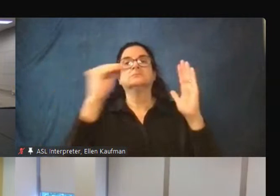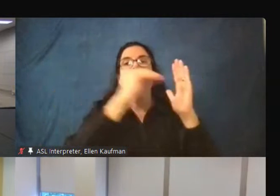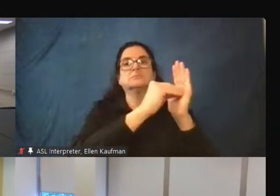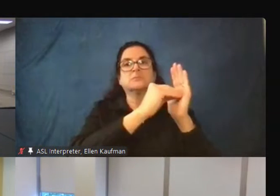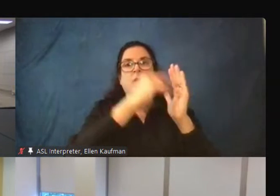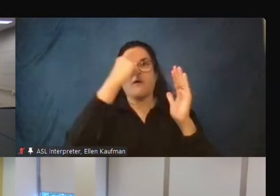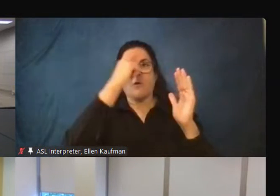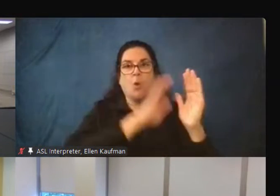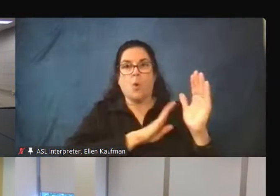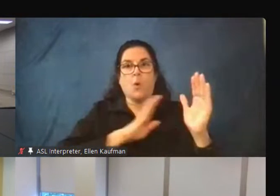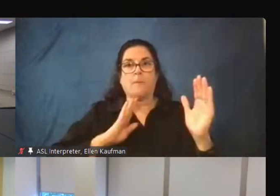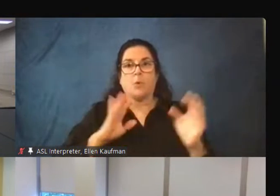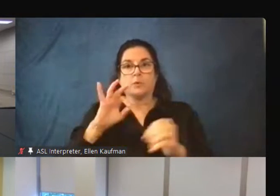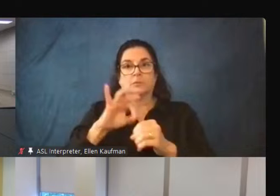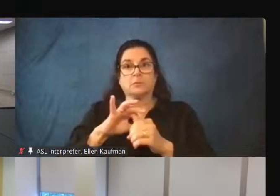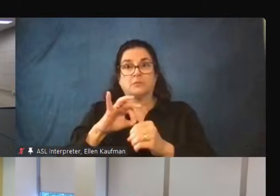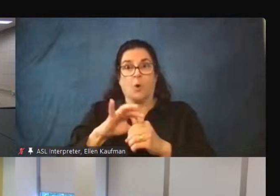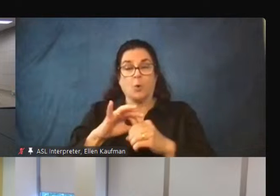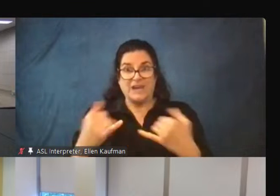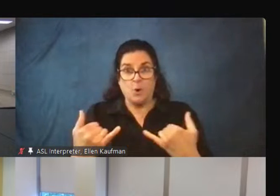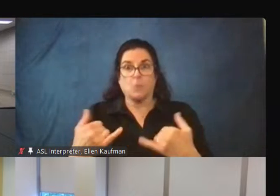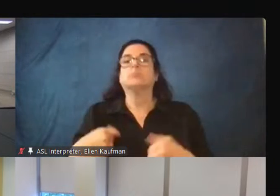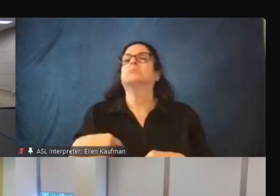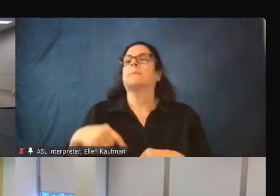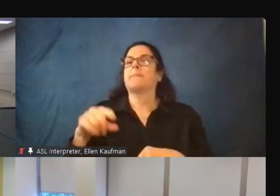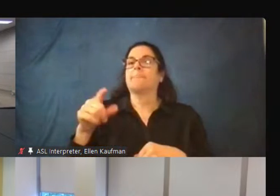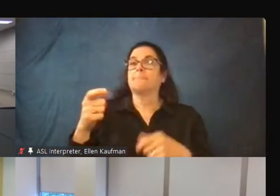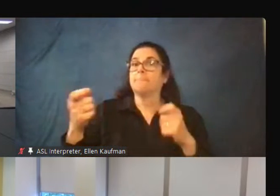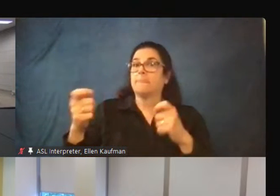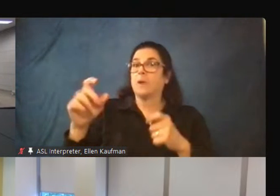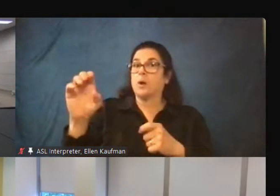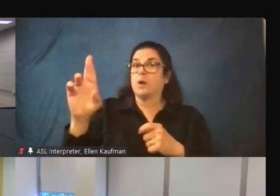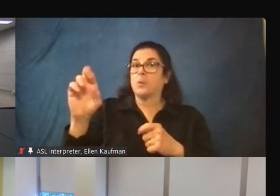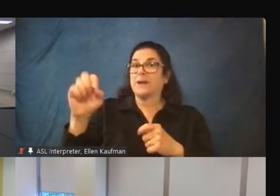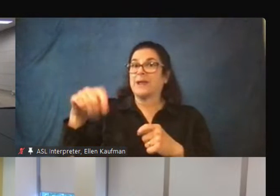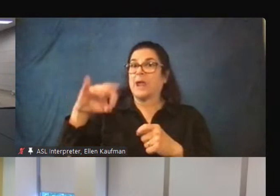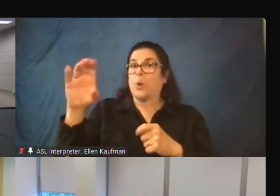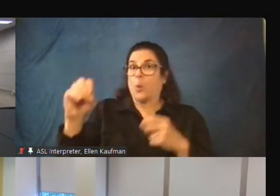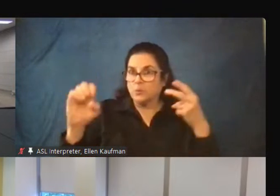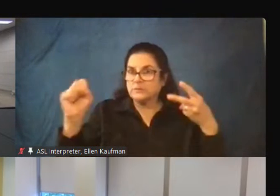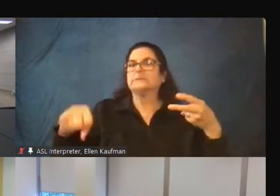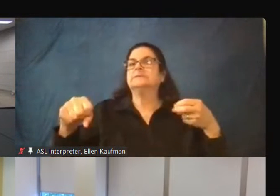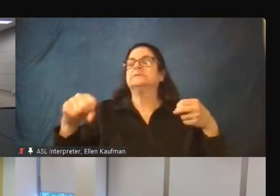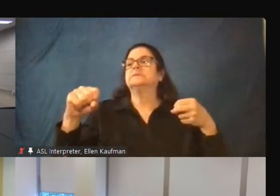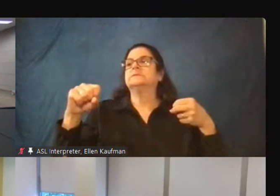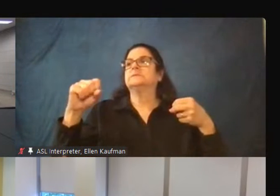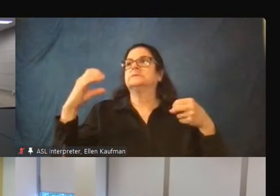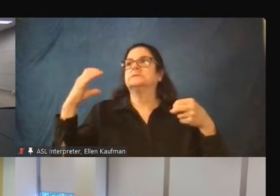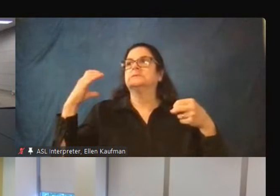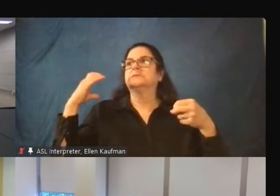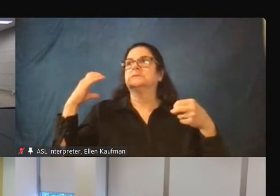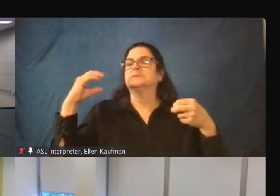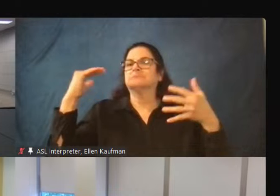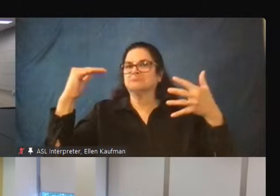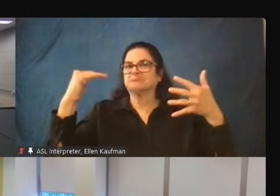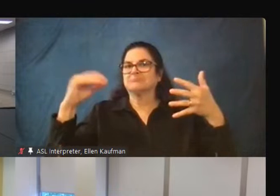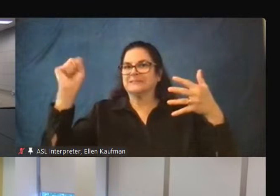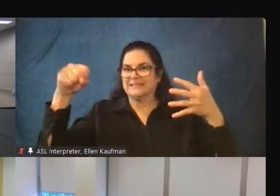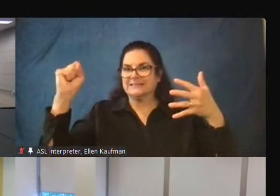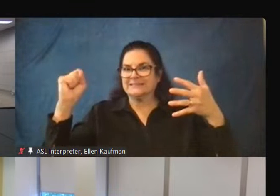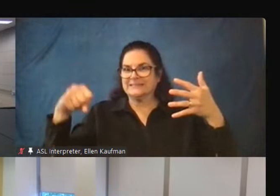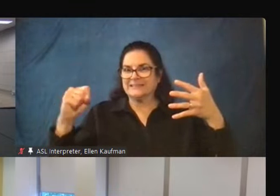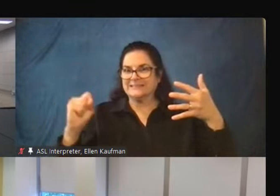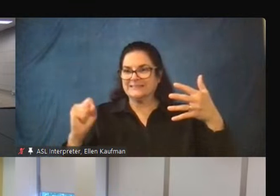We'll take a roll call vote. Director Raquel? Yes. Director Ortiz? Yes. Chairman Barclay? Director Jakes? Yes. Director Eady?